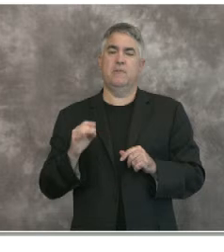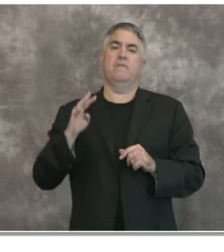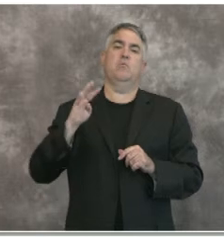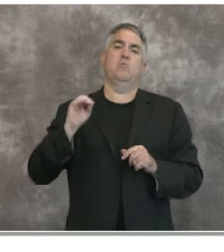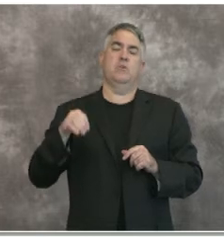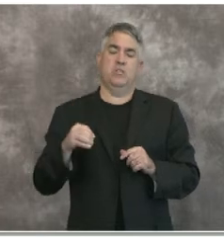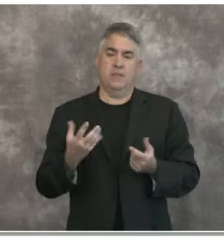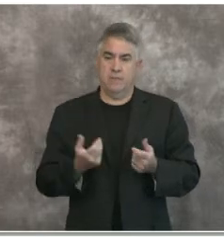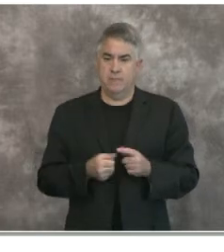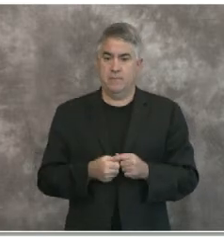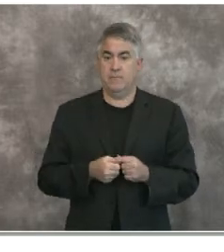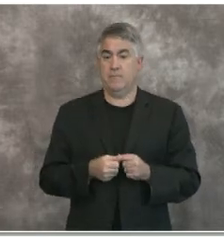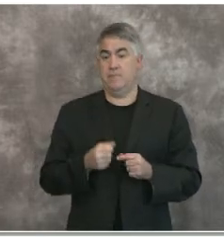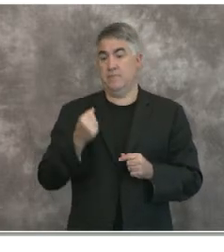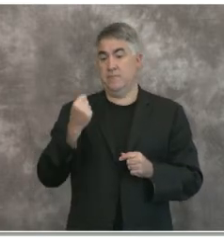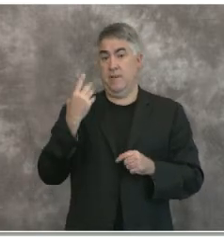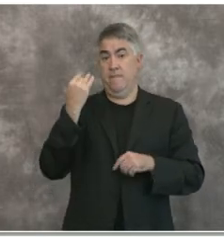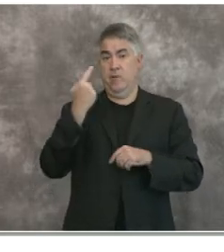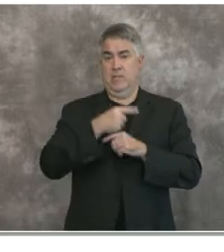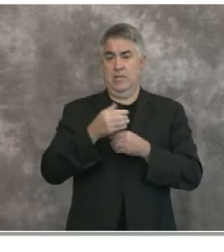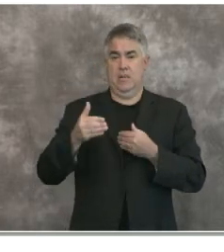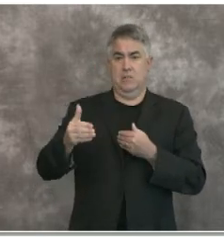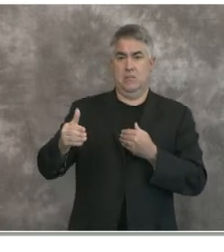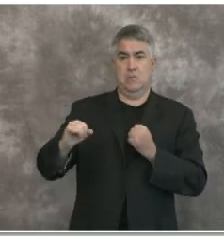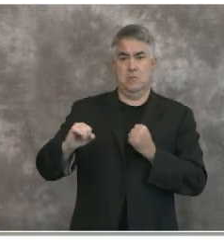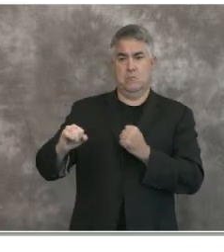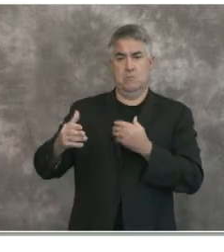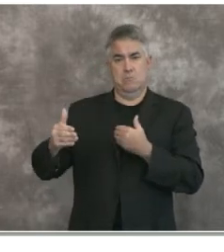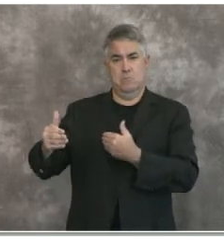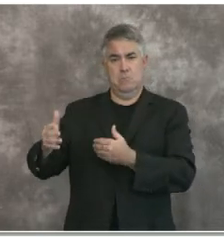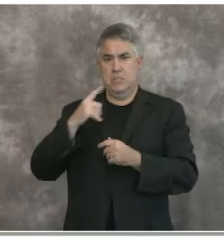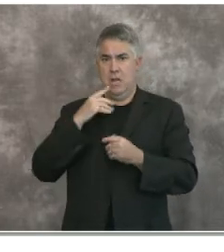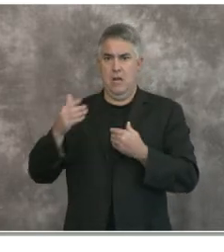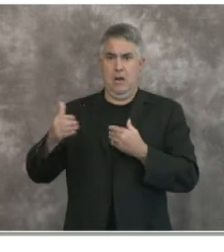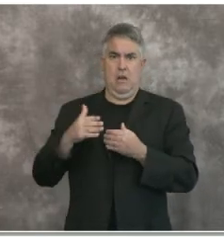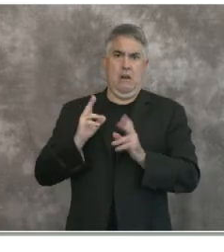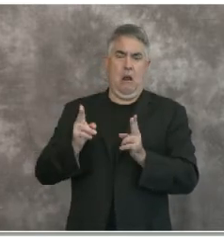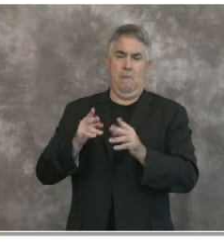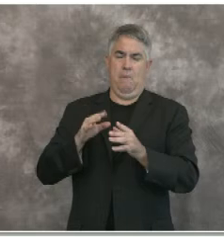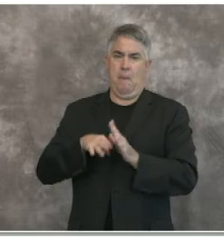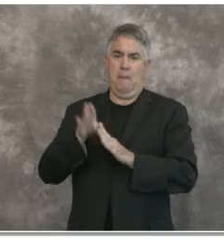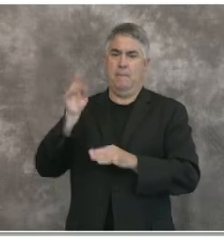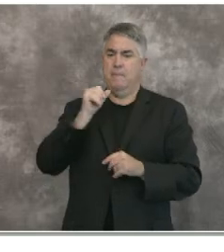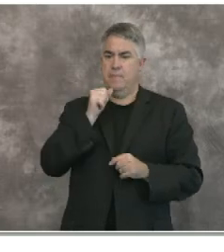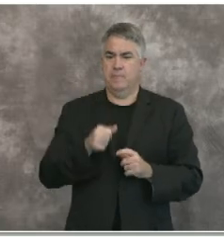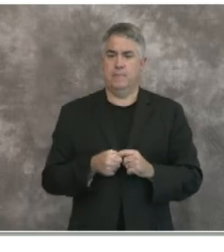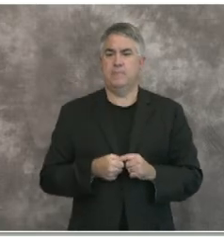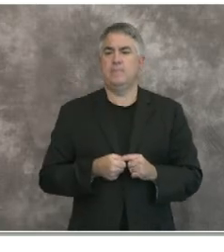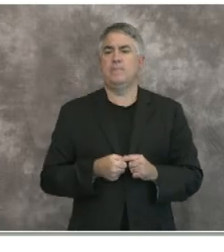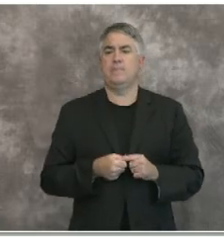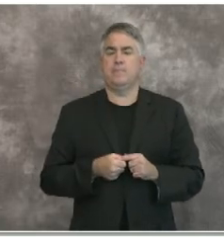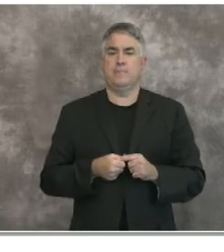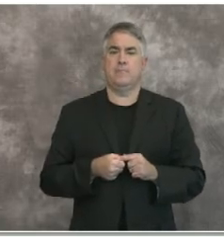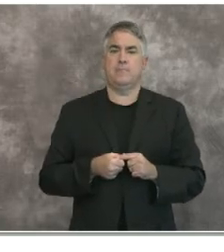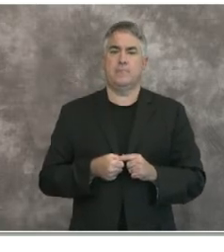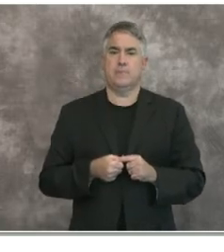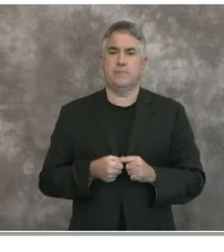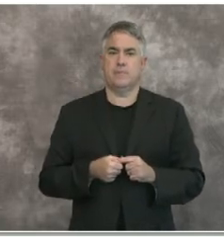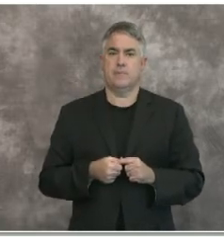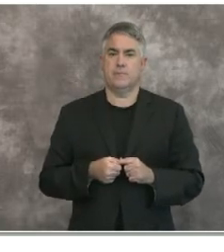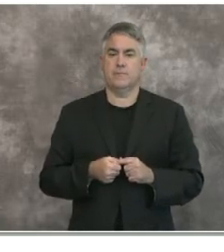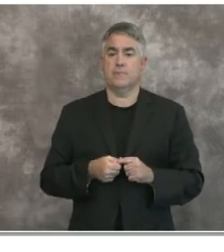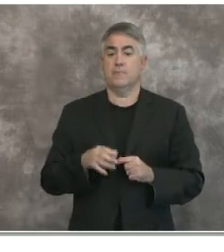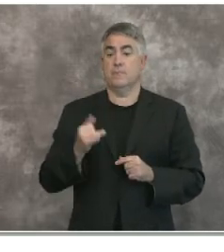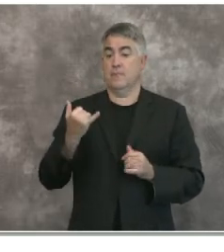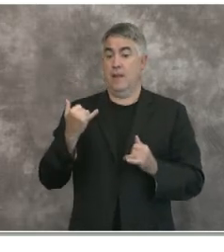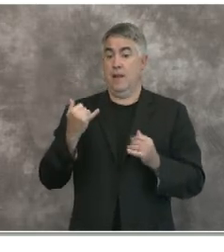see that 14-day rolling average holding reasonably flat and steady as we move forward. As we continue to see more tests being